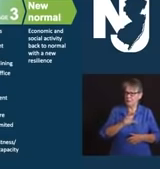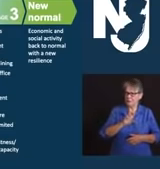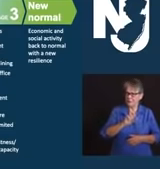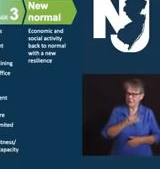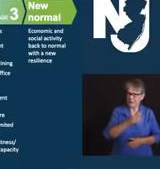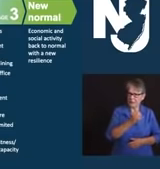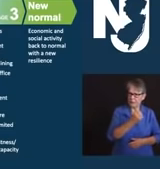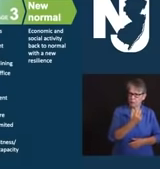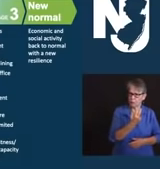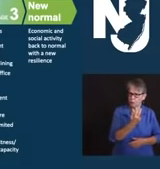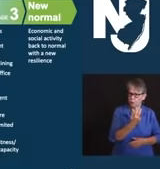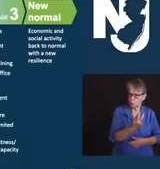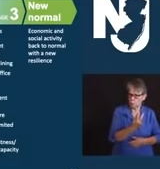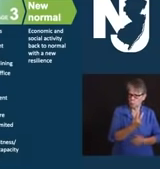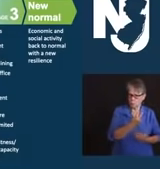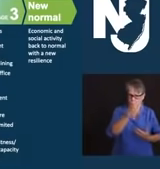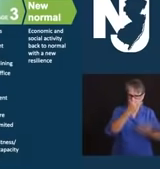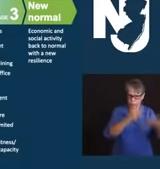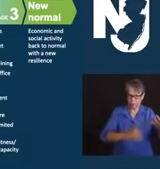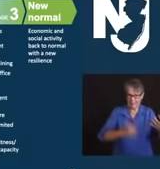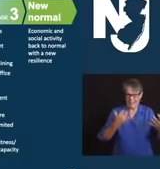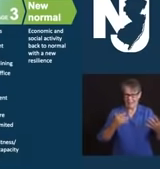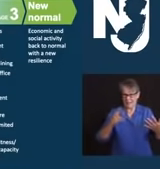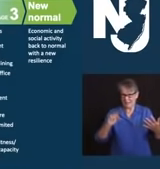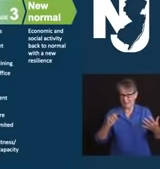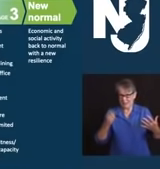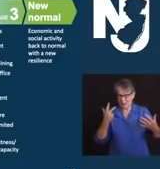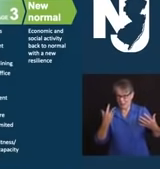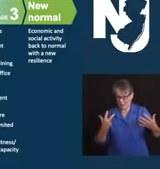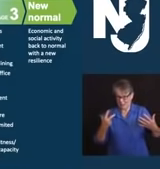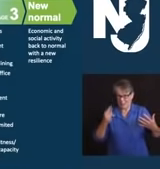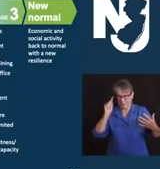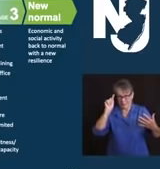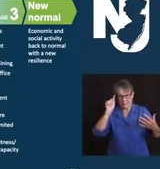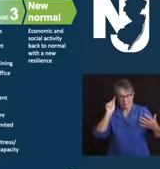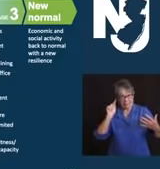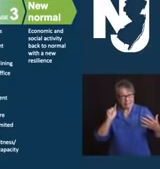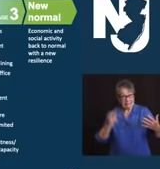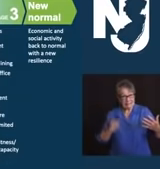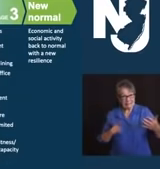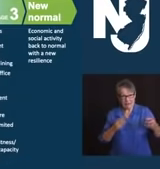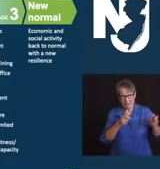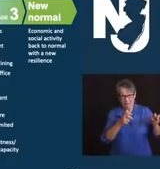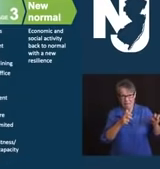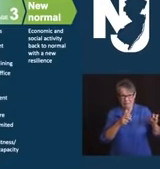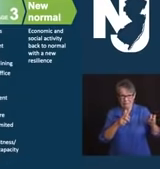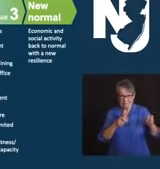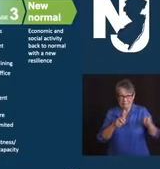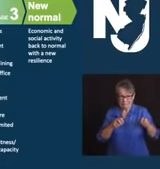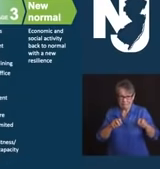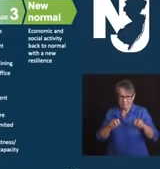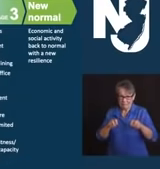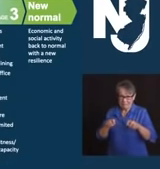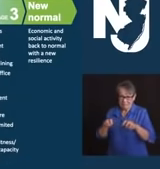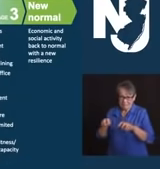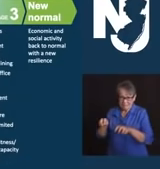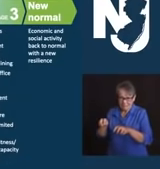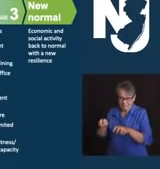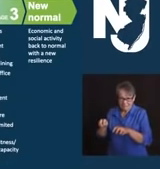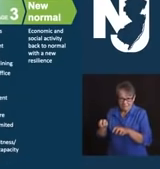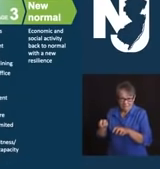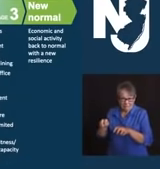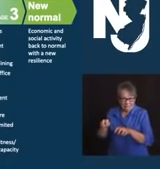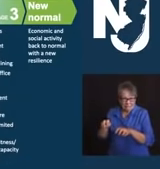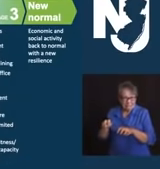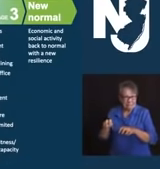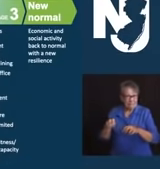whether in substance form or otherwise. But again, the bars, Pat, I'm not sure if you would see it as a compliance matter differently, but that sticks out to